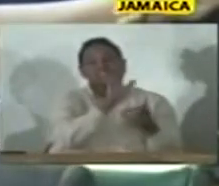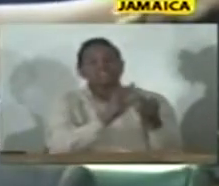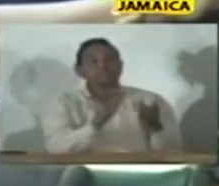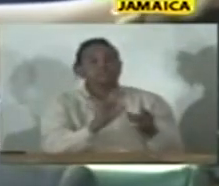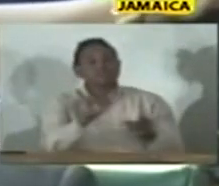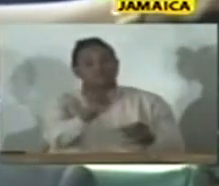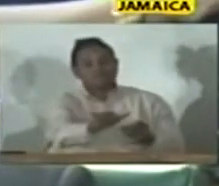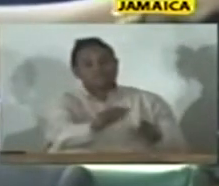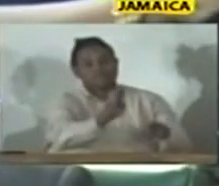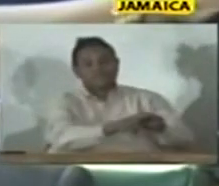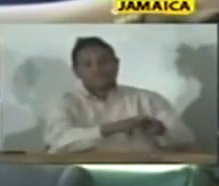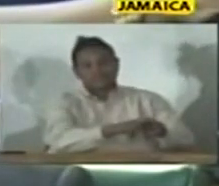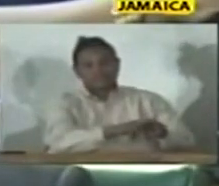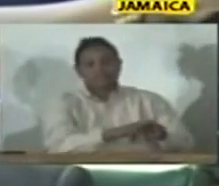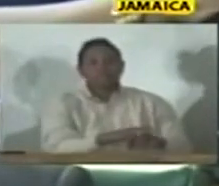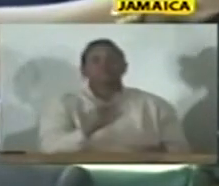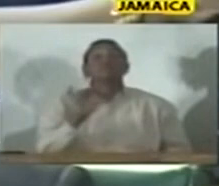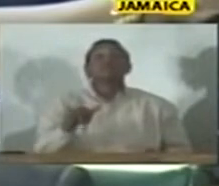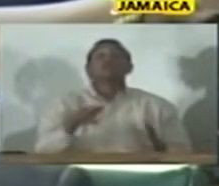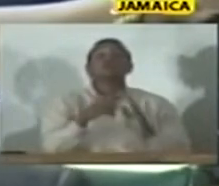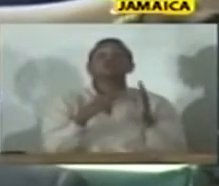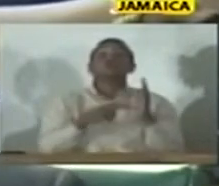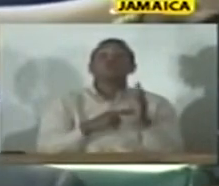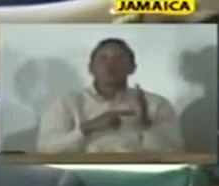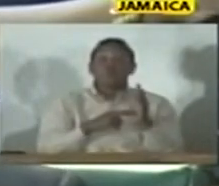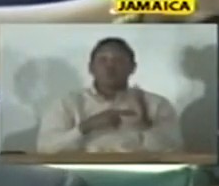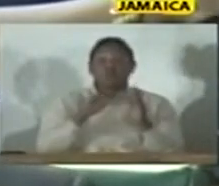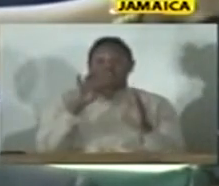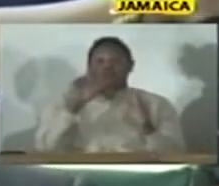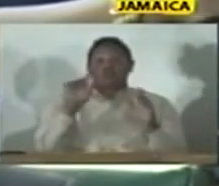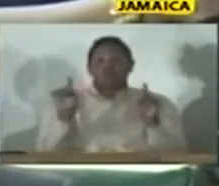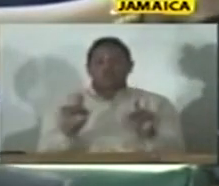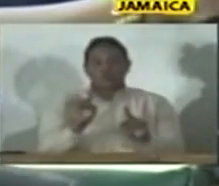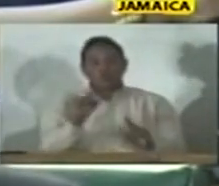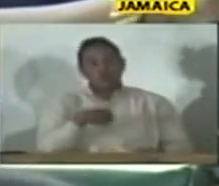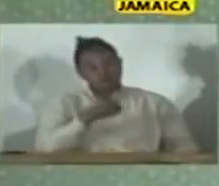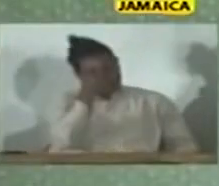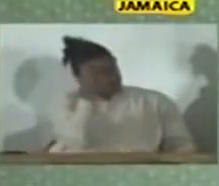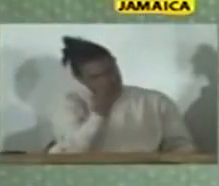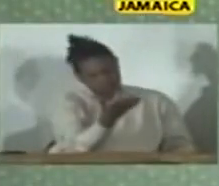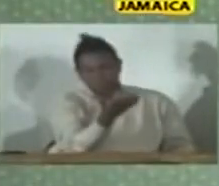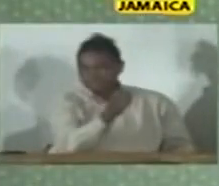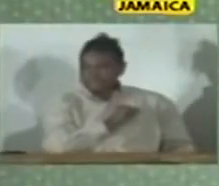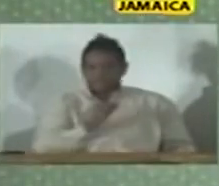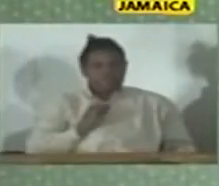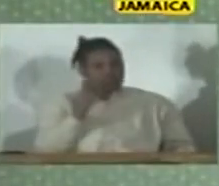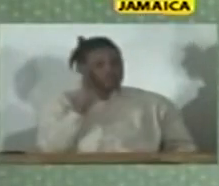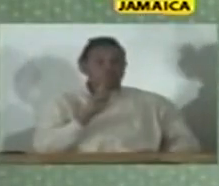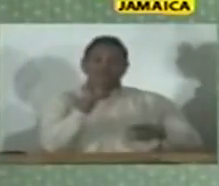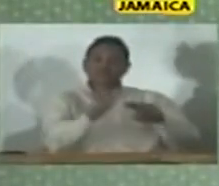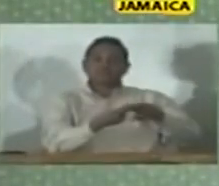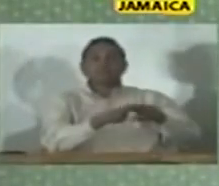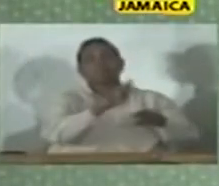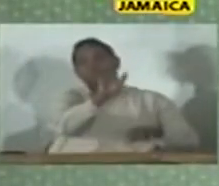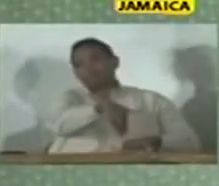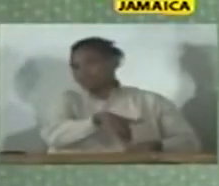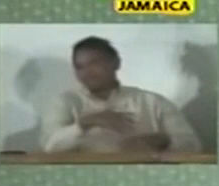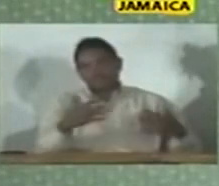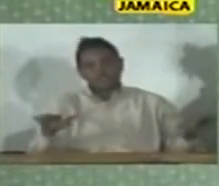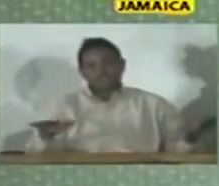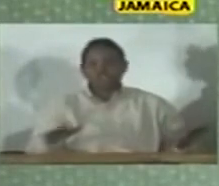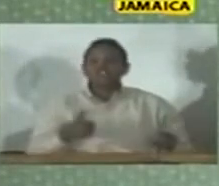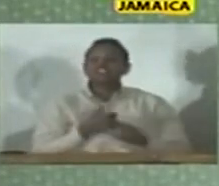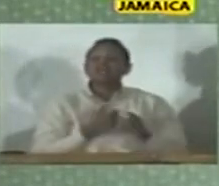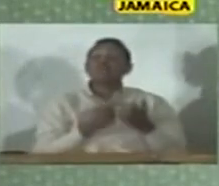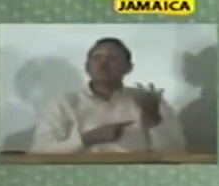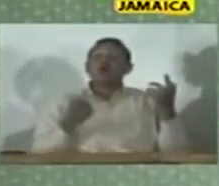seat. And that is the standing order that I invoked to ask Senator Brown to cease and desist. What has